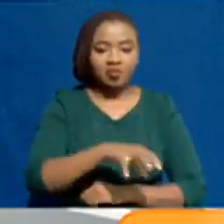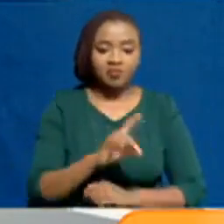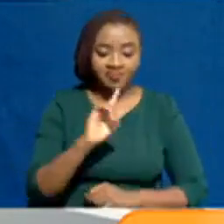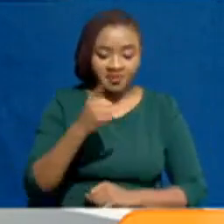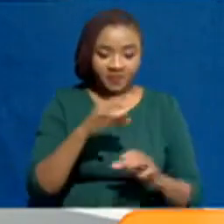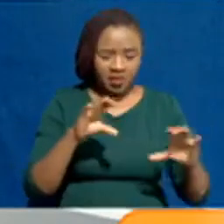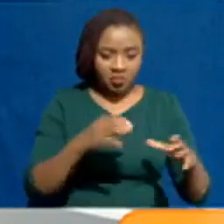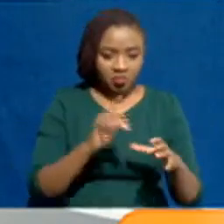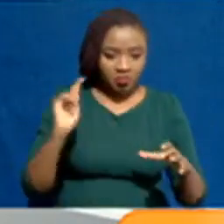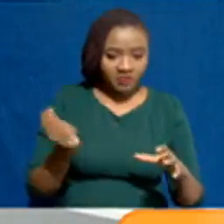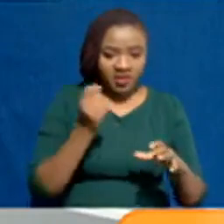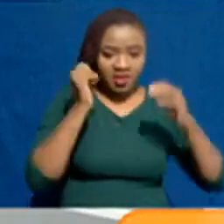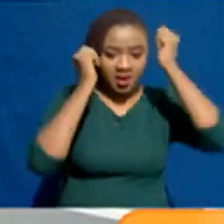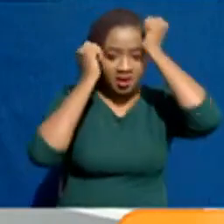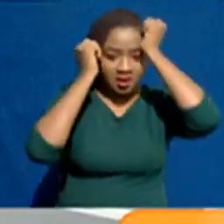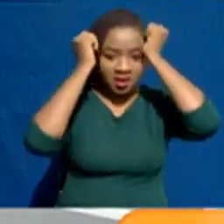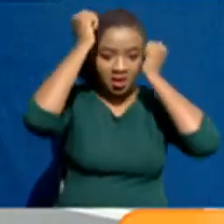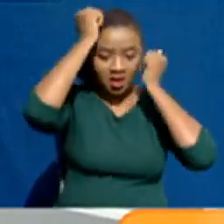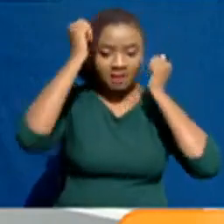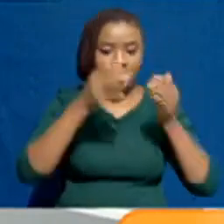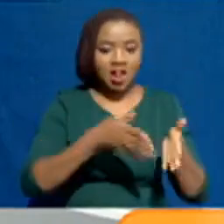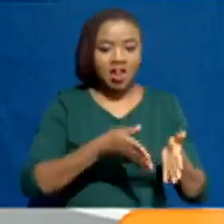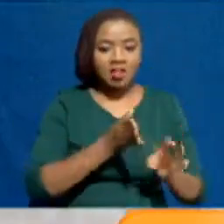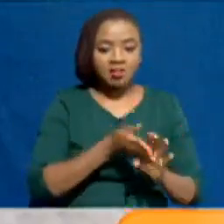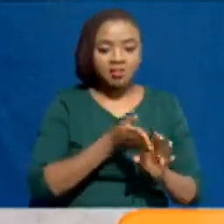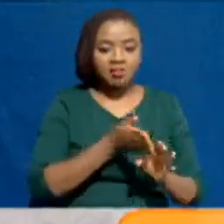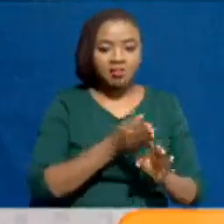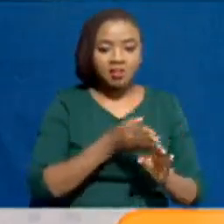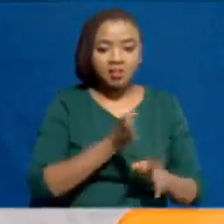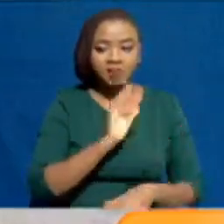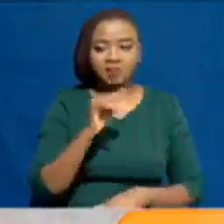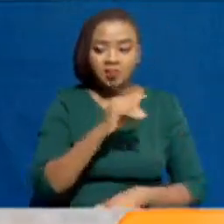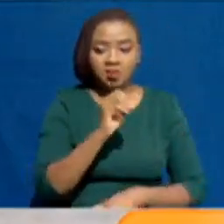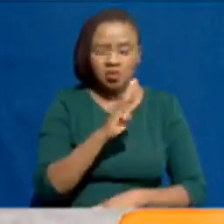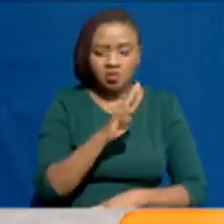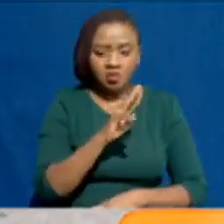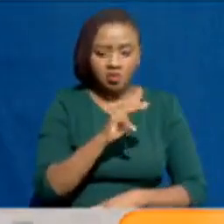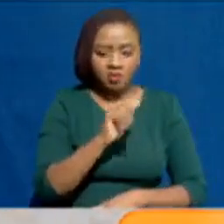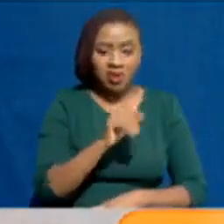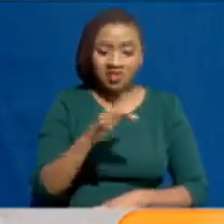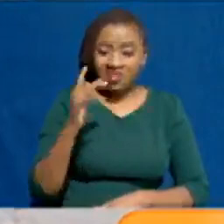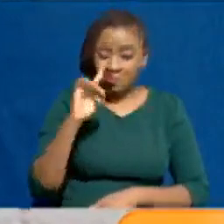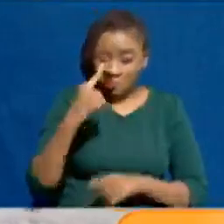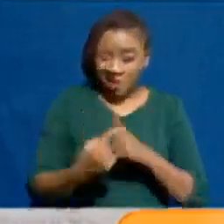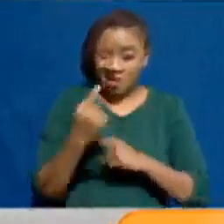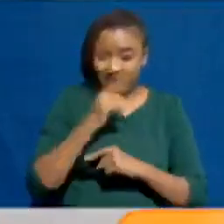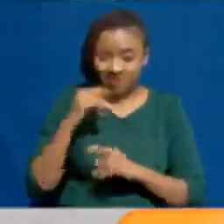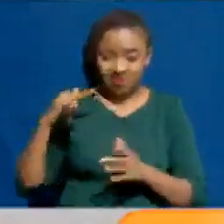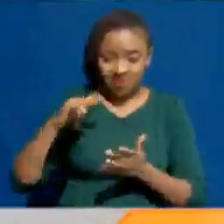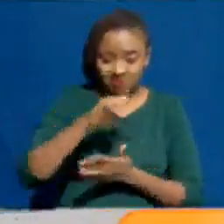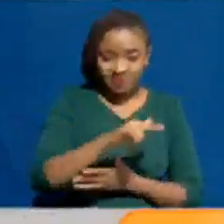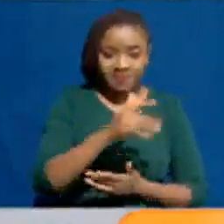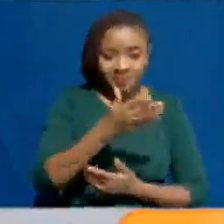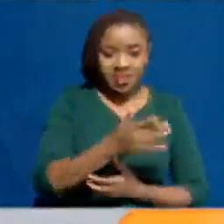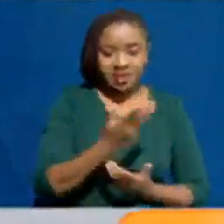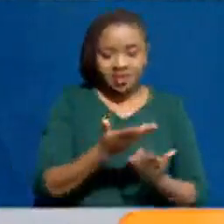of the Kenya contingent left Goma International Airport on Sunday, a year after their deployment. Now, the exit follows